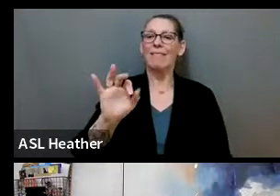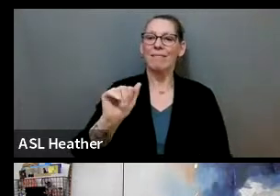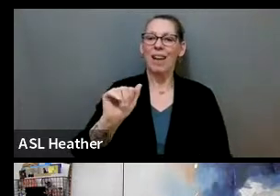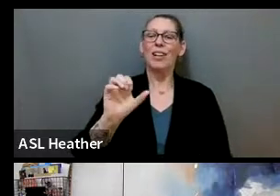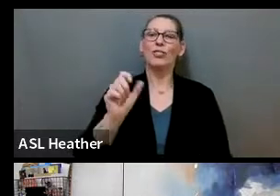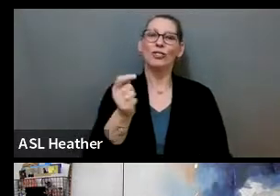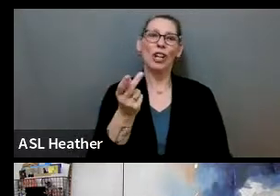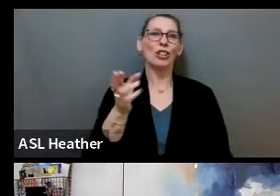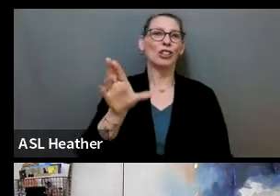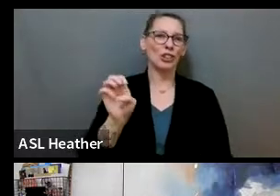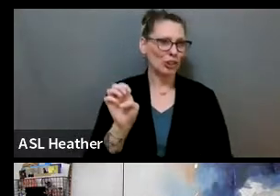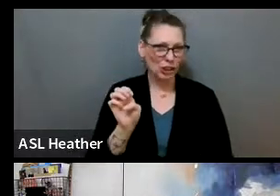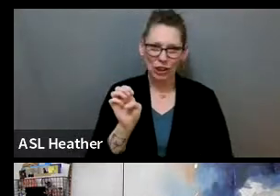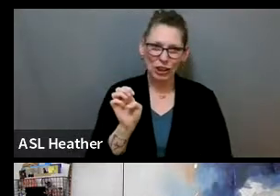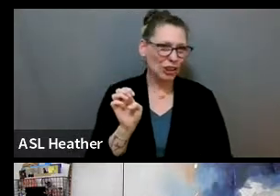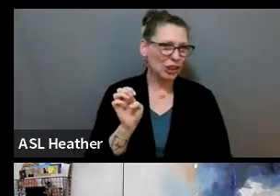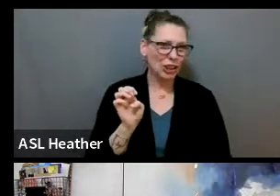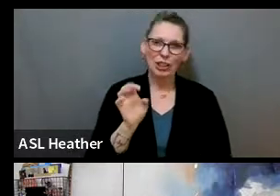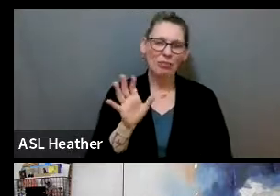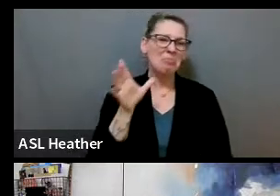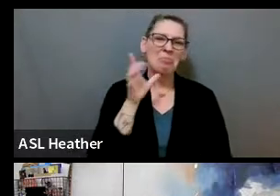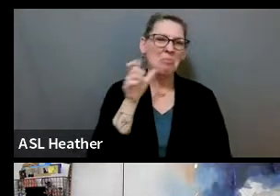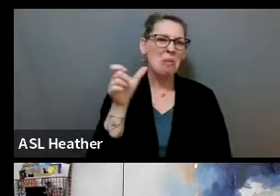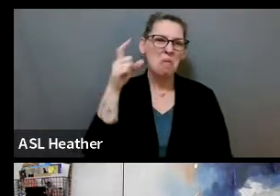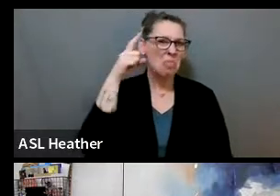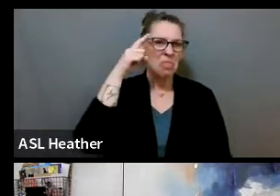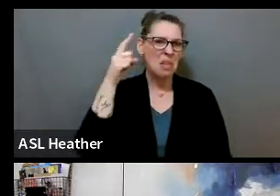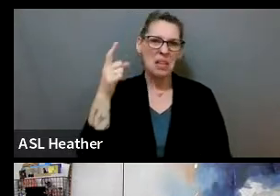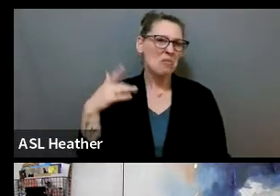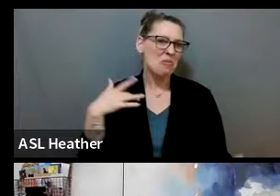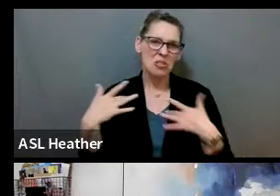don't think that will be a large concern.